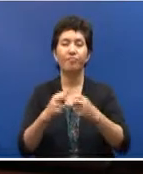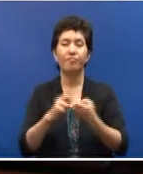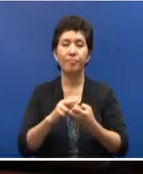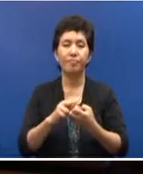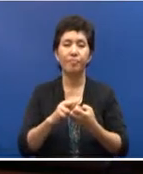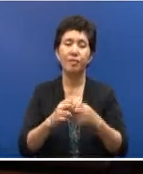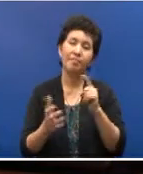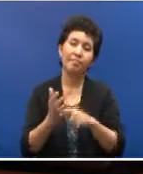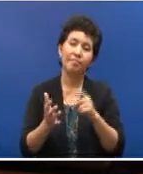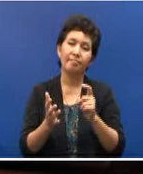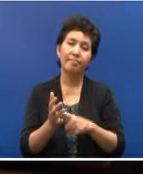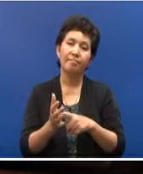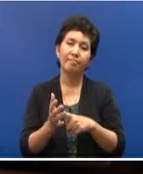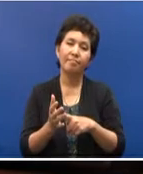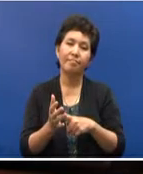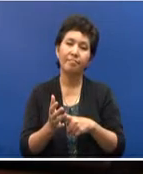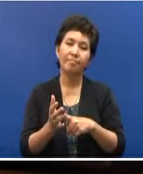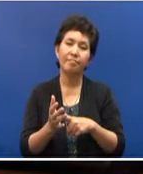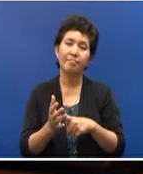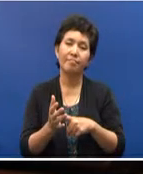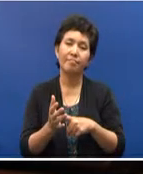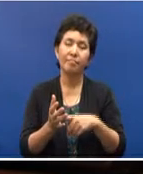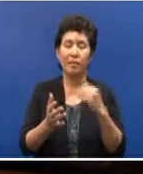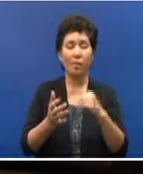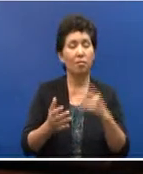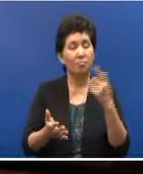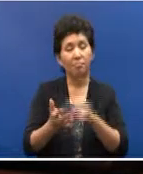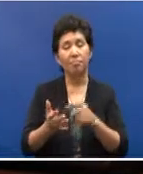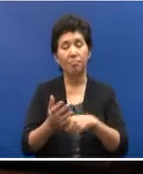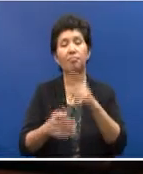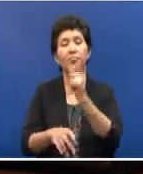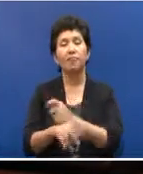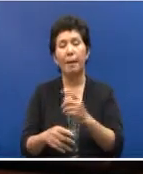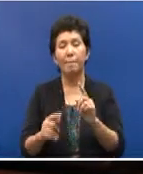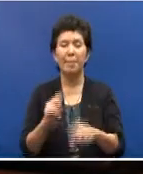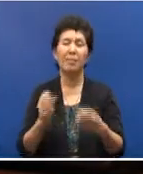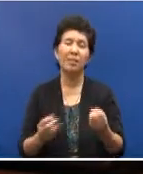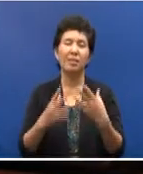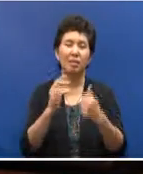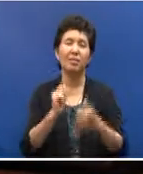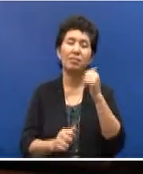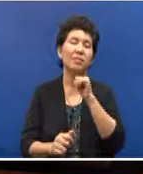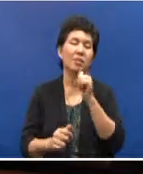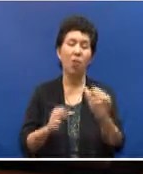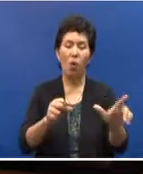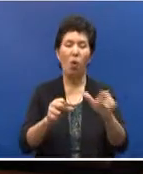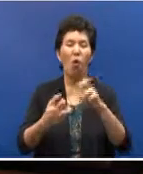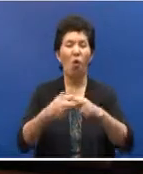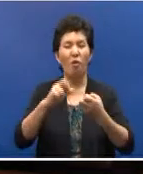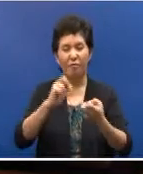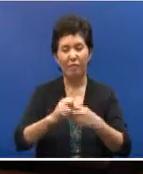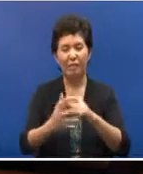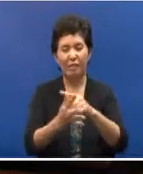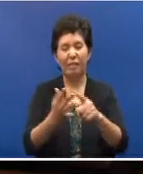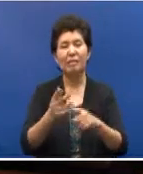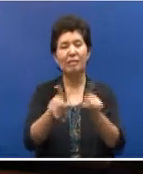even sometimes it may be functional, but mostly it will lead to conflicts, okay, among the